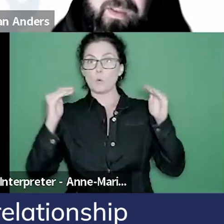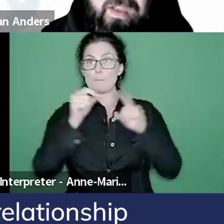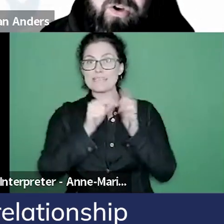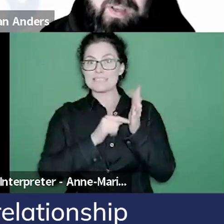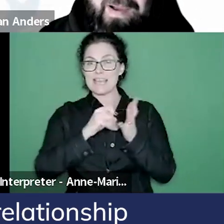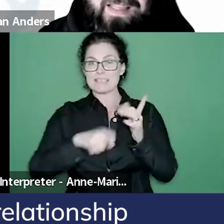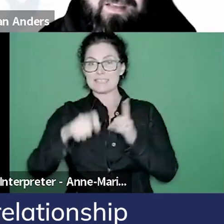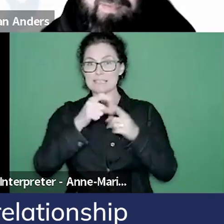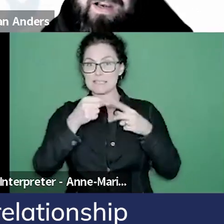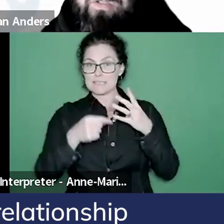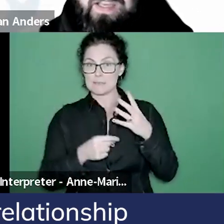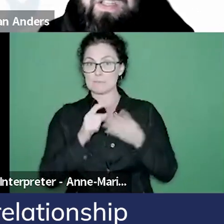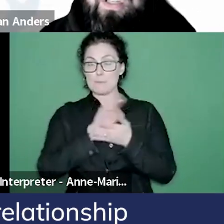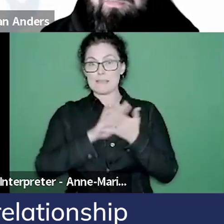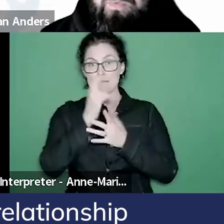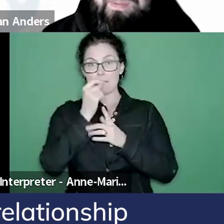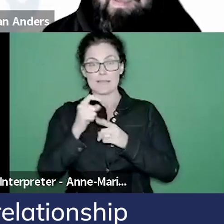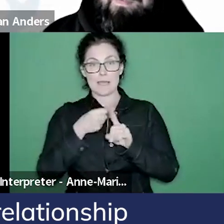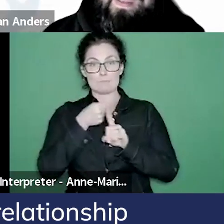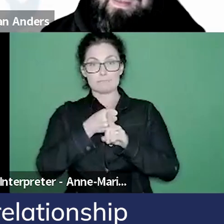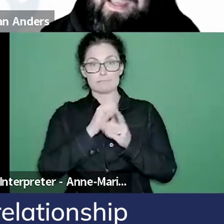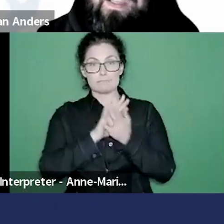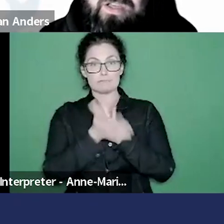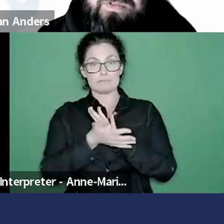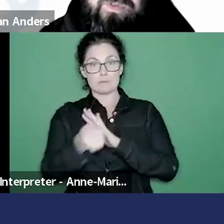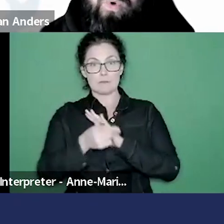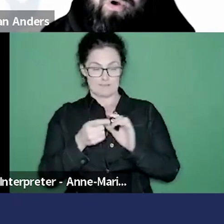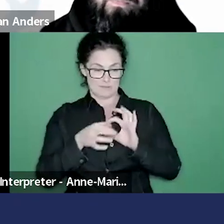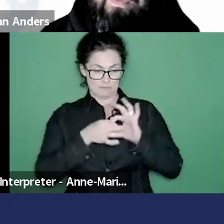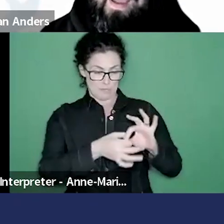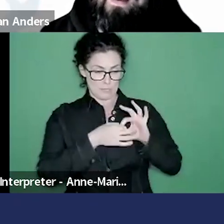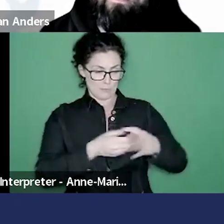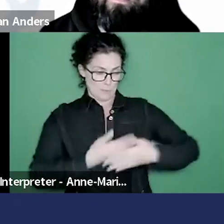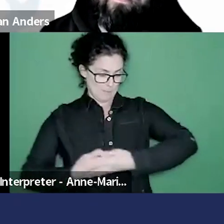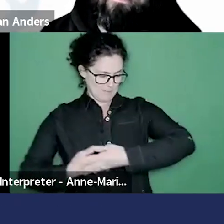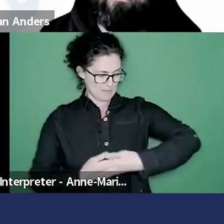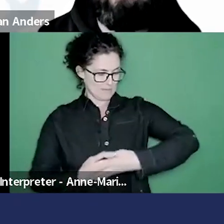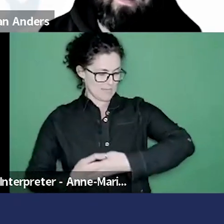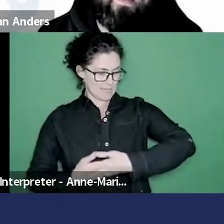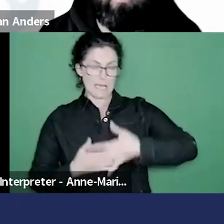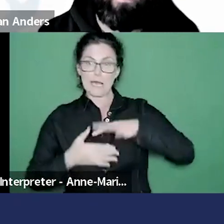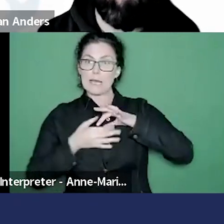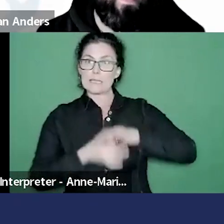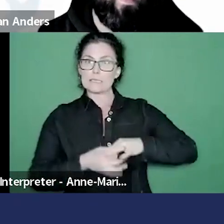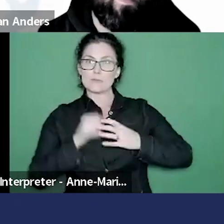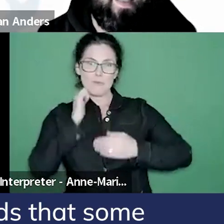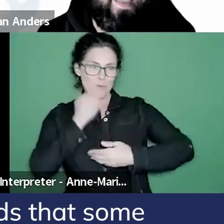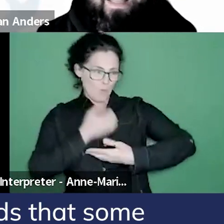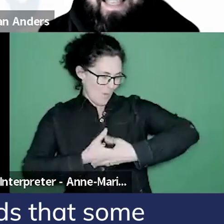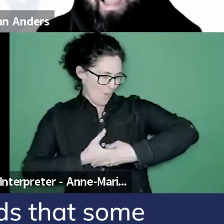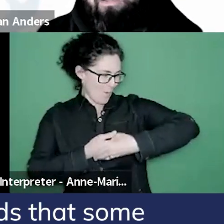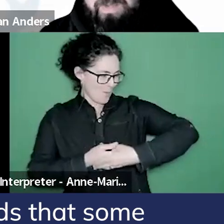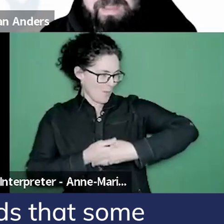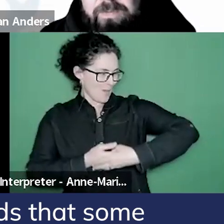traumatic birth could impact a partner's relationship with the baby, in terms of the warmth and the feeling that the baby